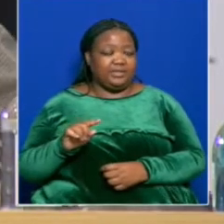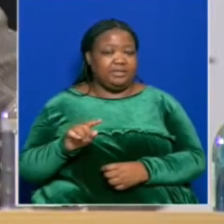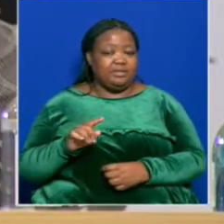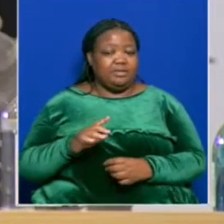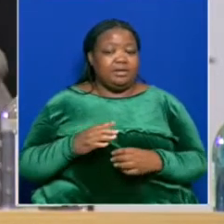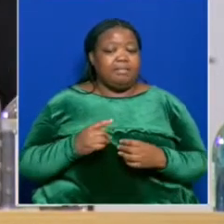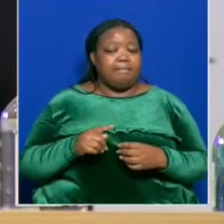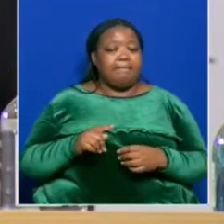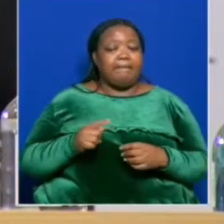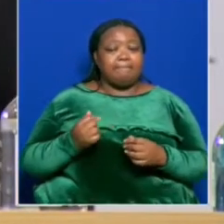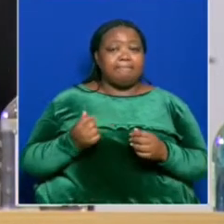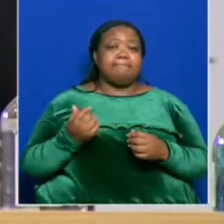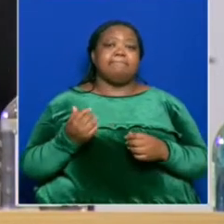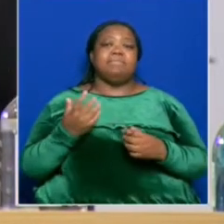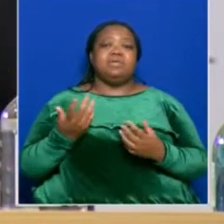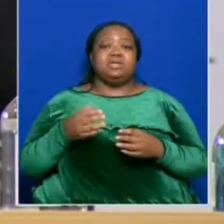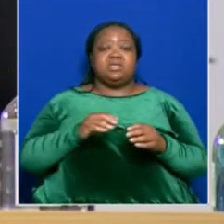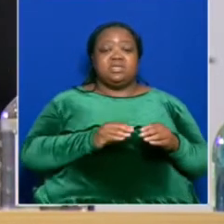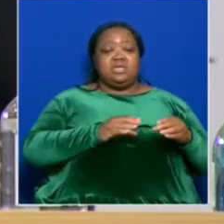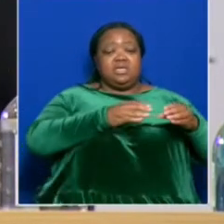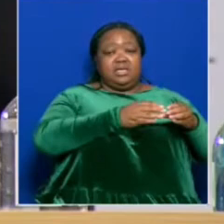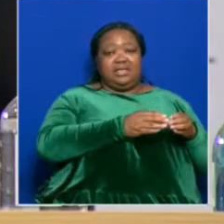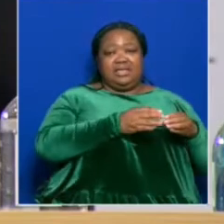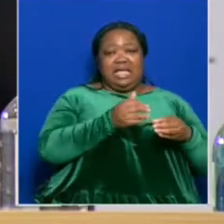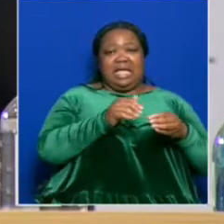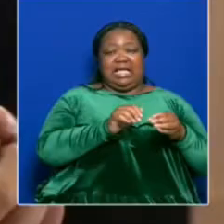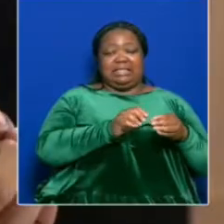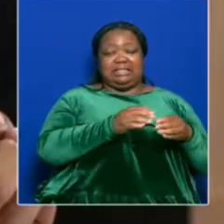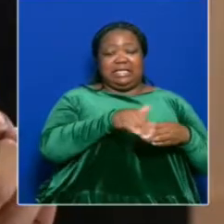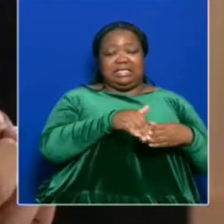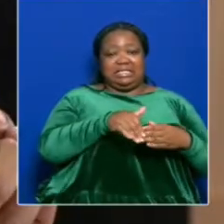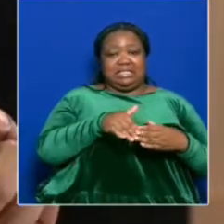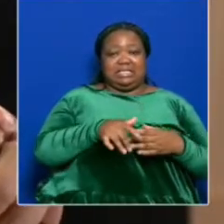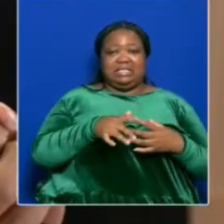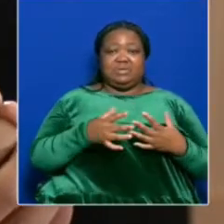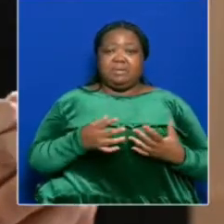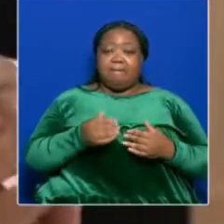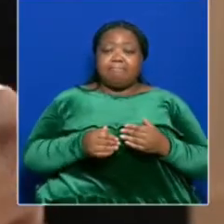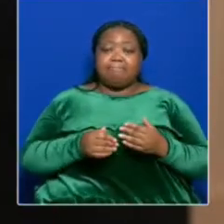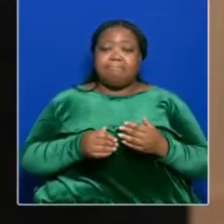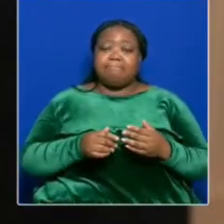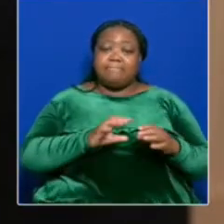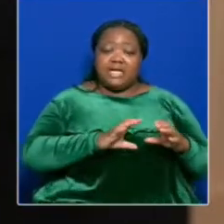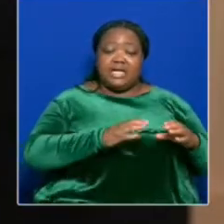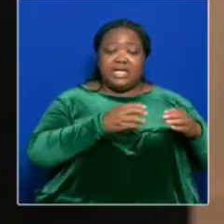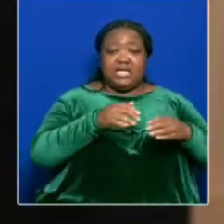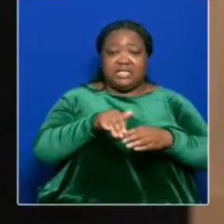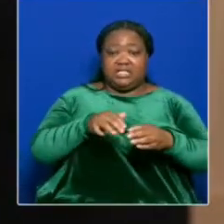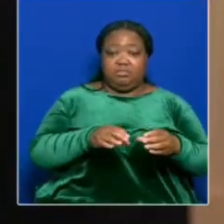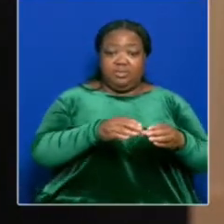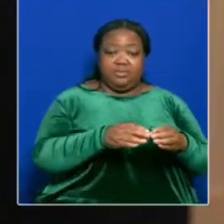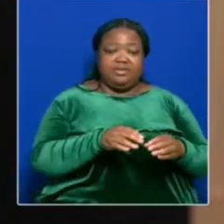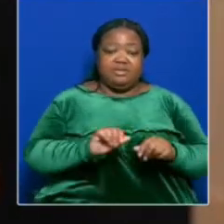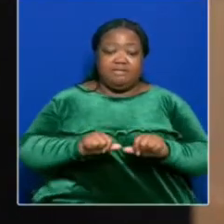the yes. external entity. I'm talking about within the probity. Are the various steps that you've